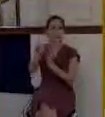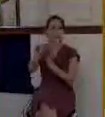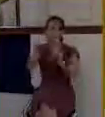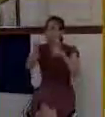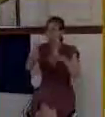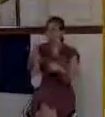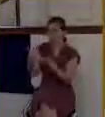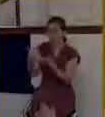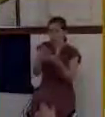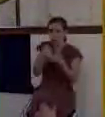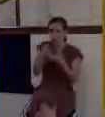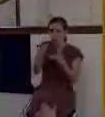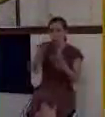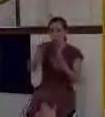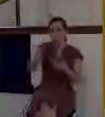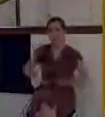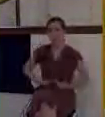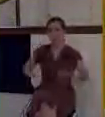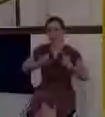in his